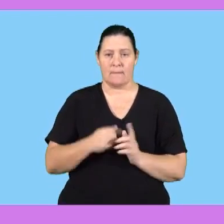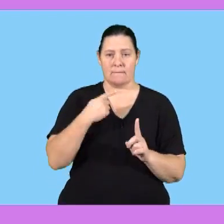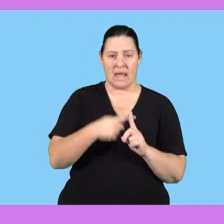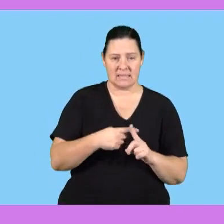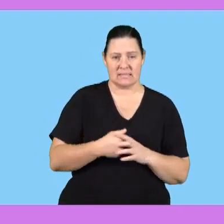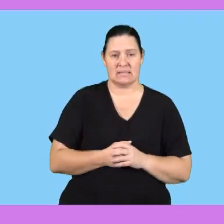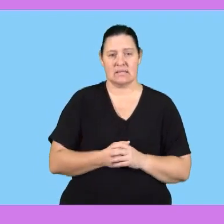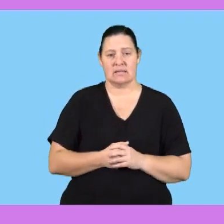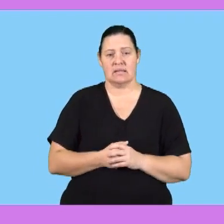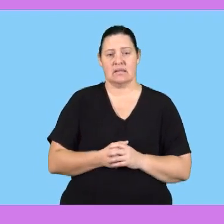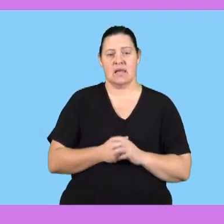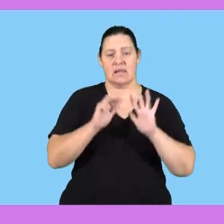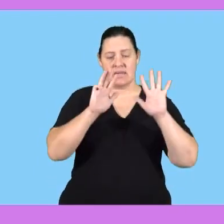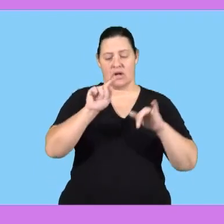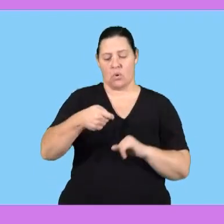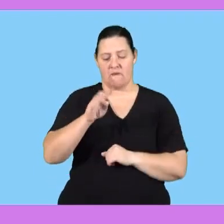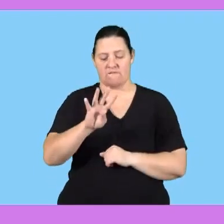5.99% plus my